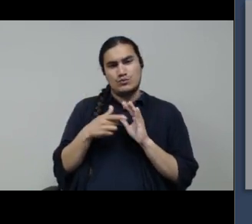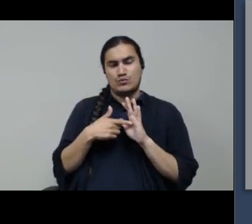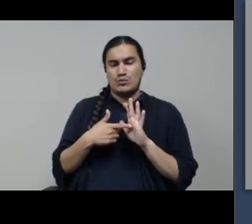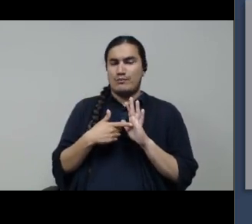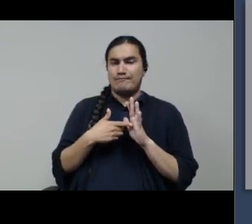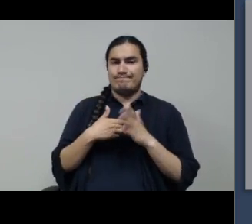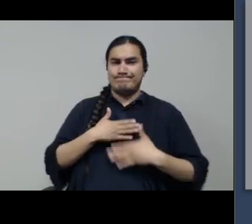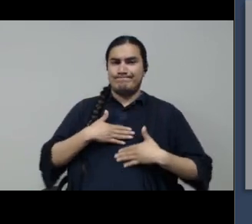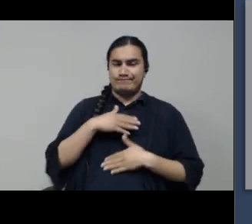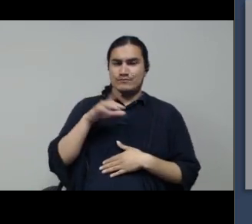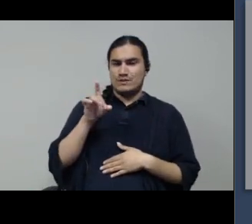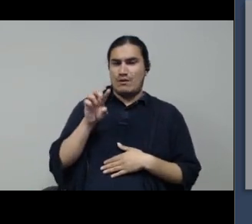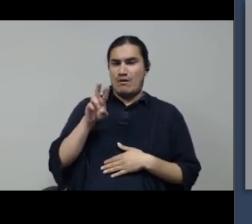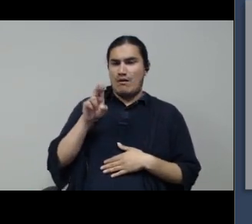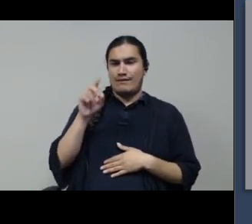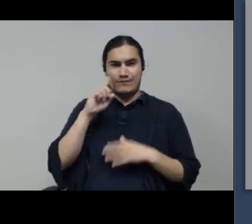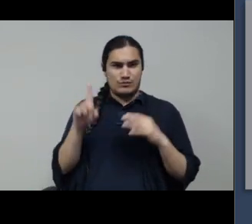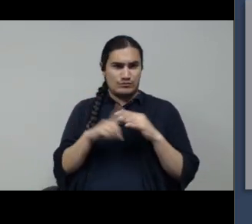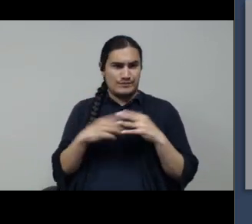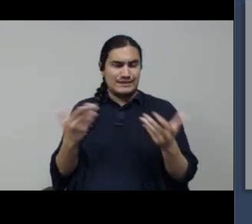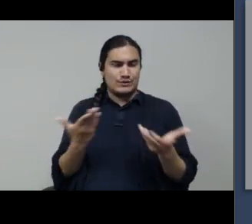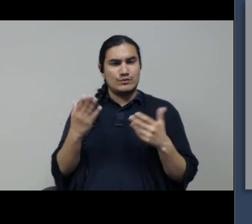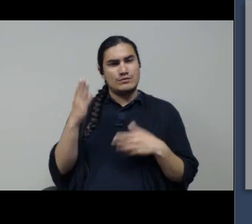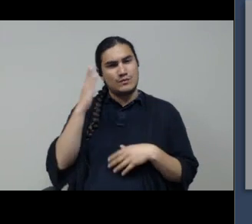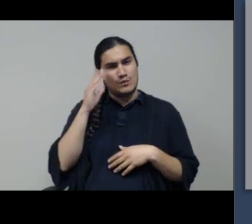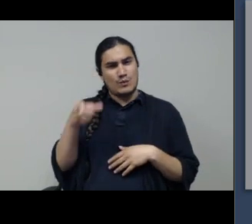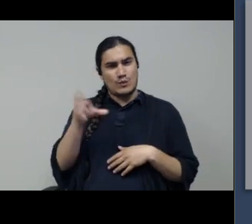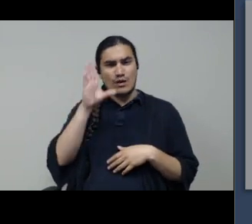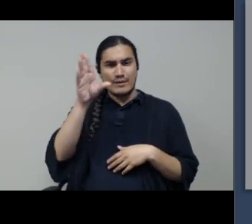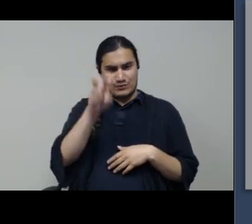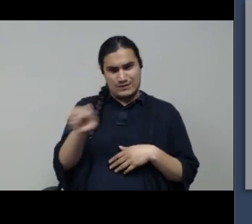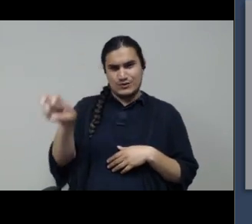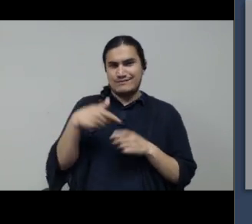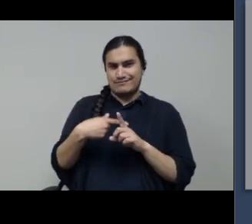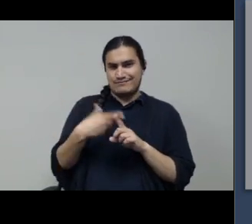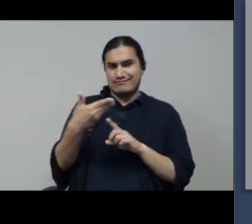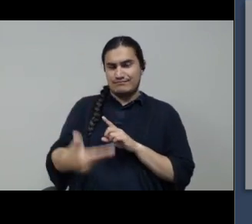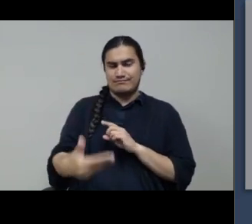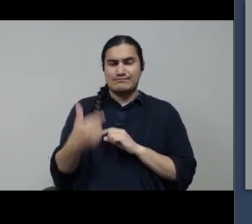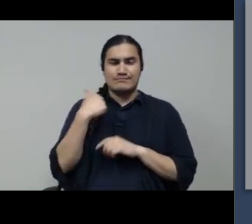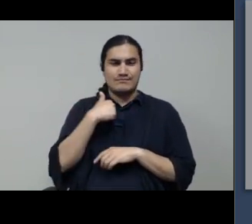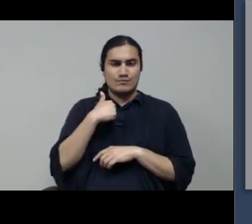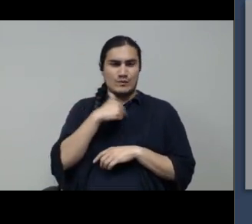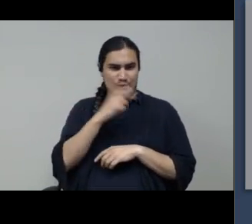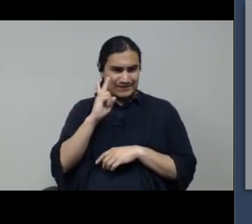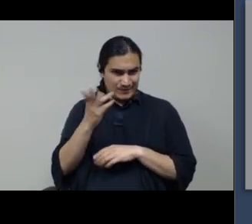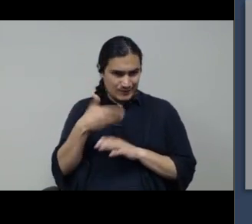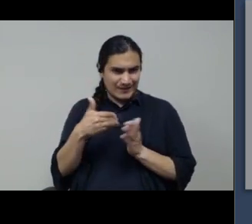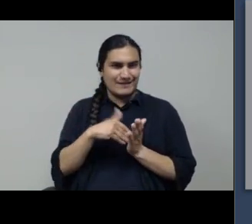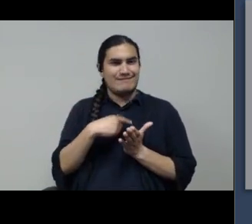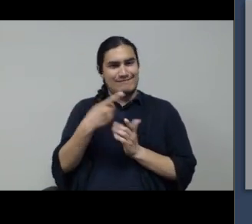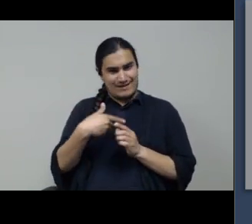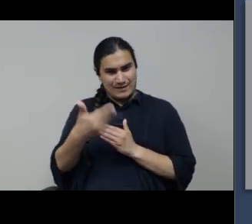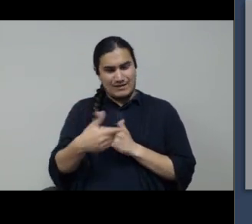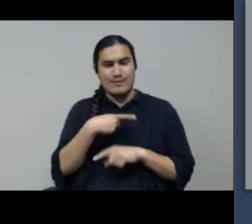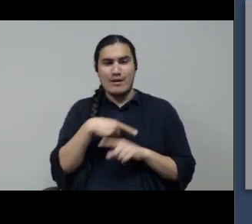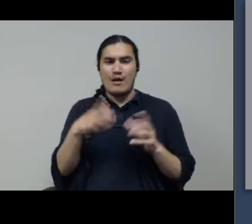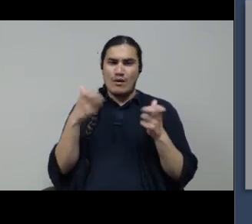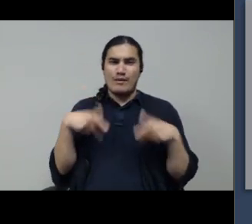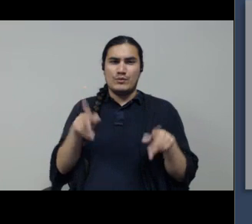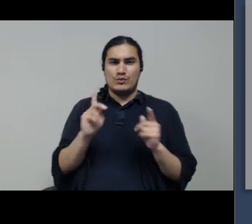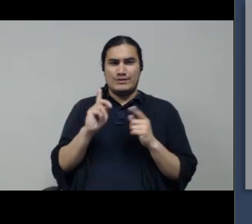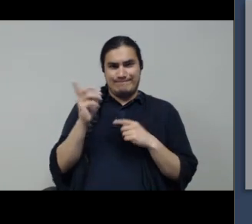Don for, you know, for being here. And I understand that you'll be transitioning next month, and I know that we'll see you again next month. But I wanted to take the opportunity,